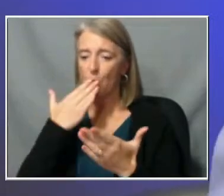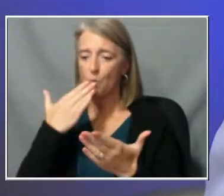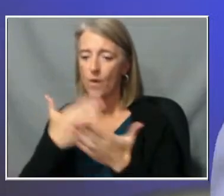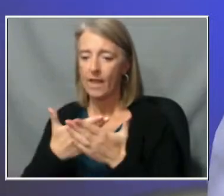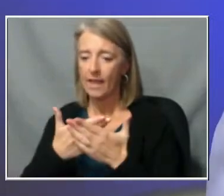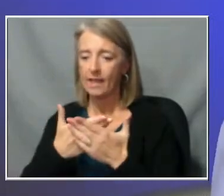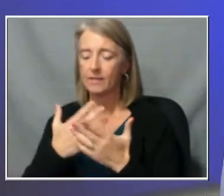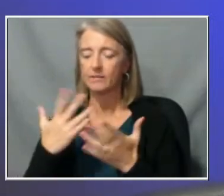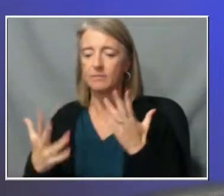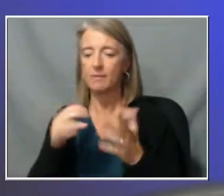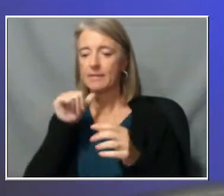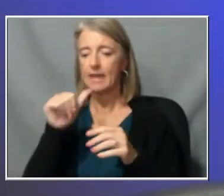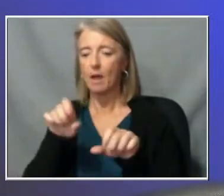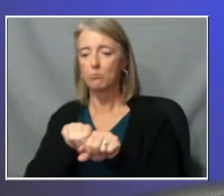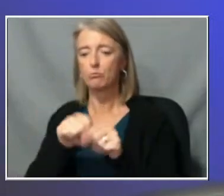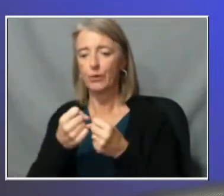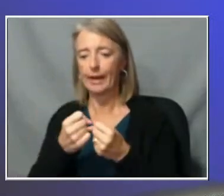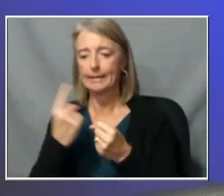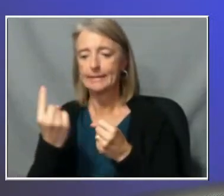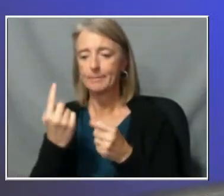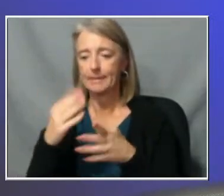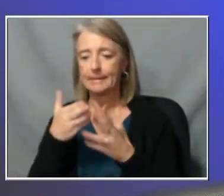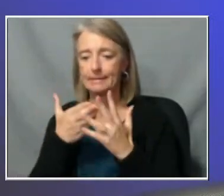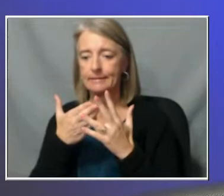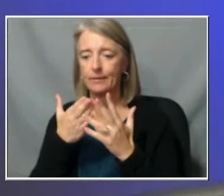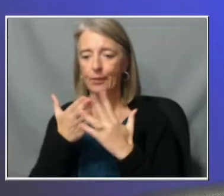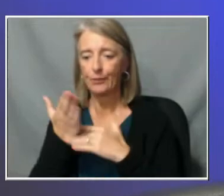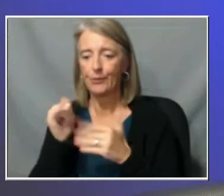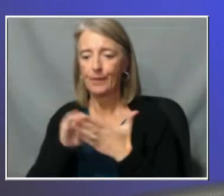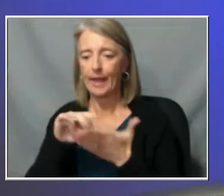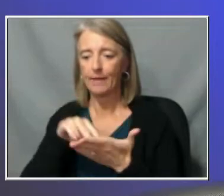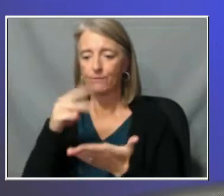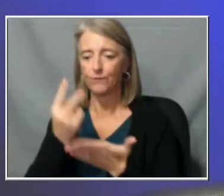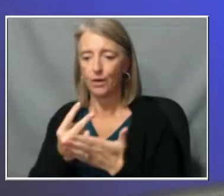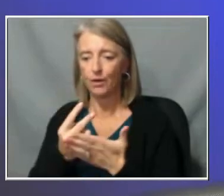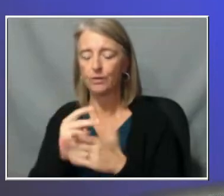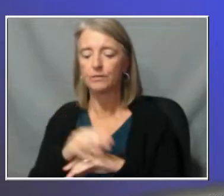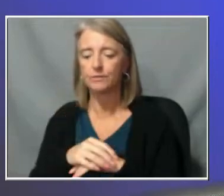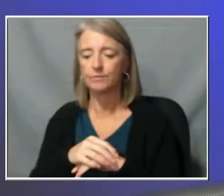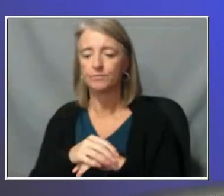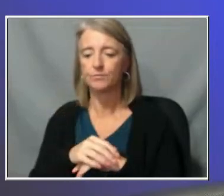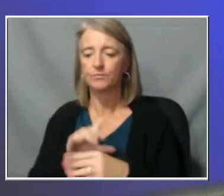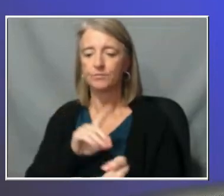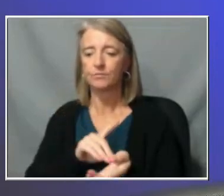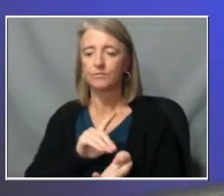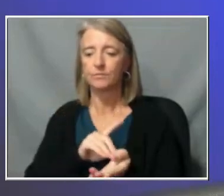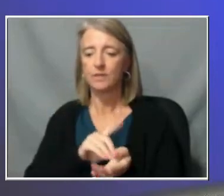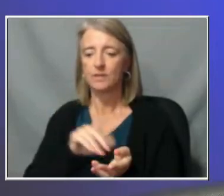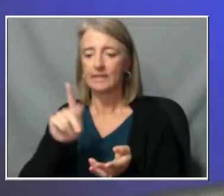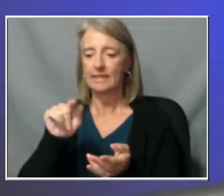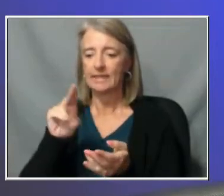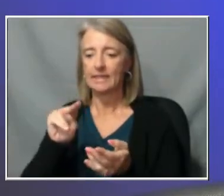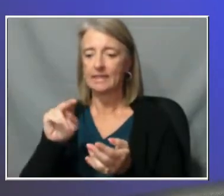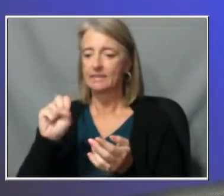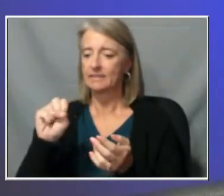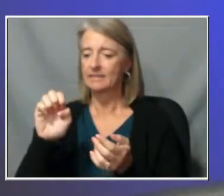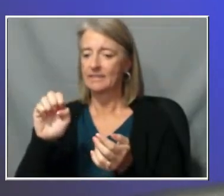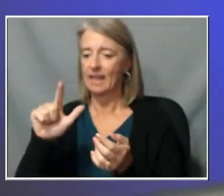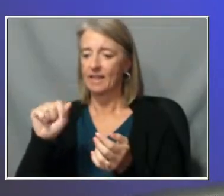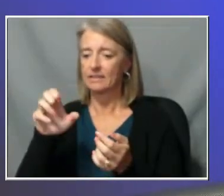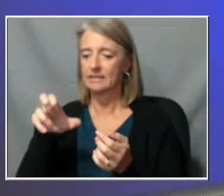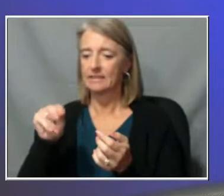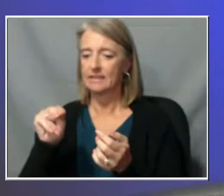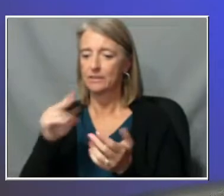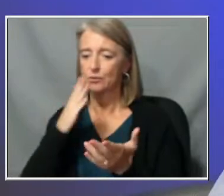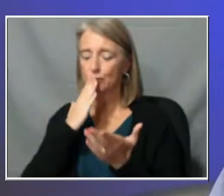may not break something in the process. So that's a research project we have going on there. And then Dr. Ken Seldine is starting a brand new research